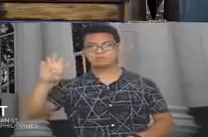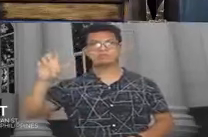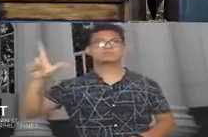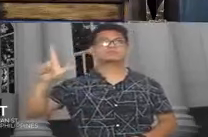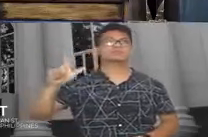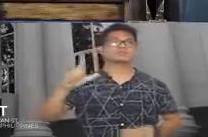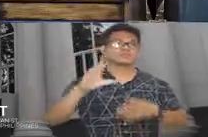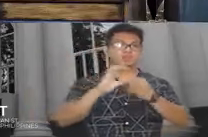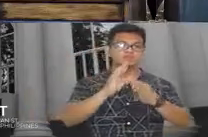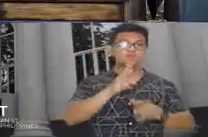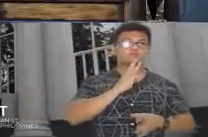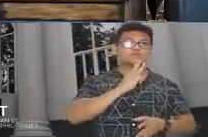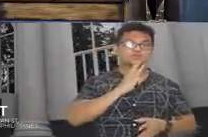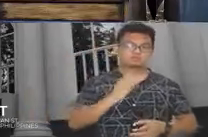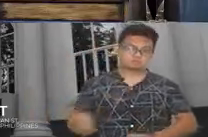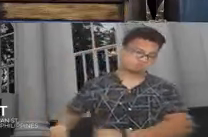wet,